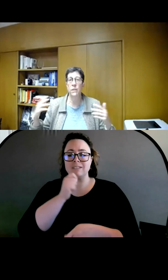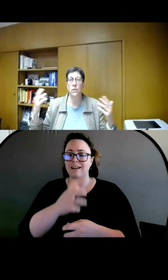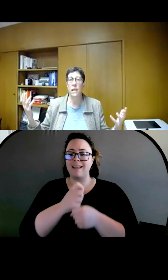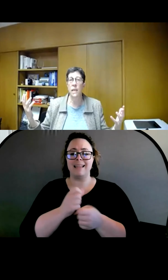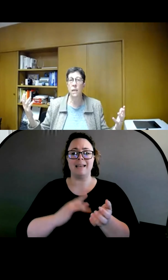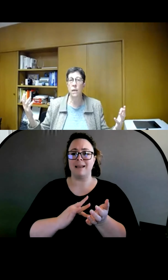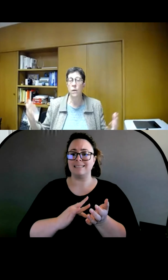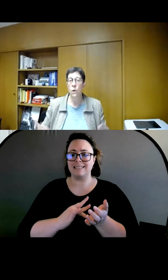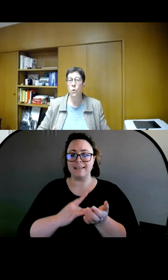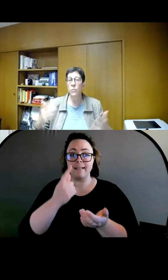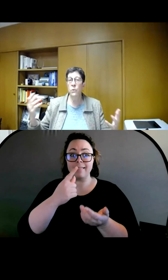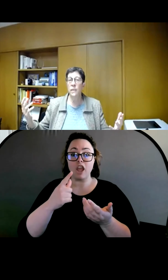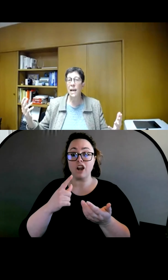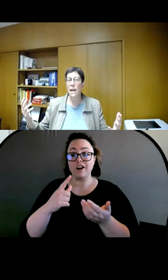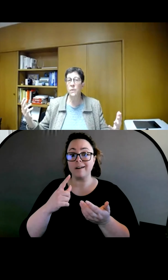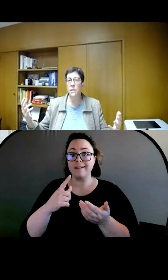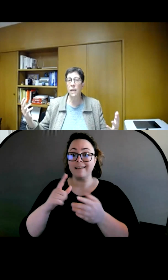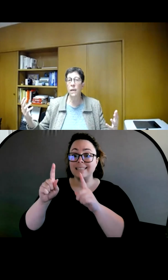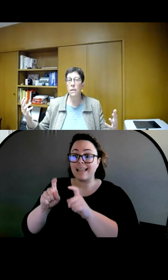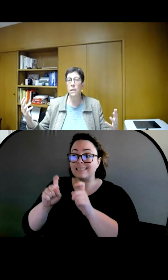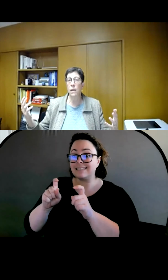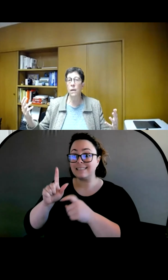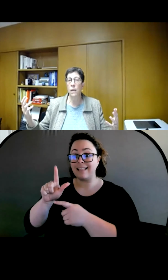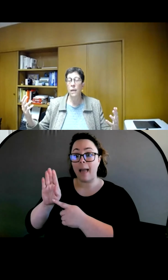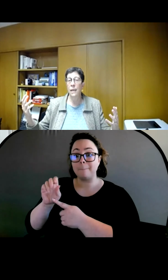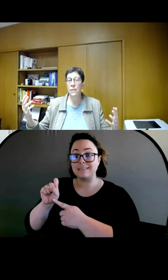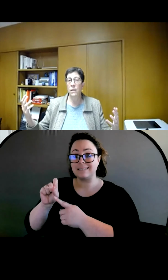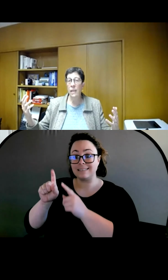control because they're not getting it. Or I'm doing labs and